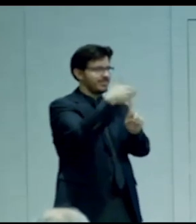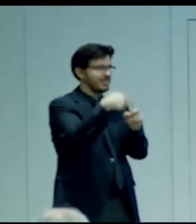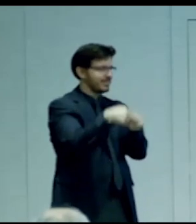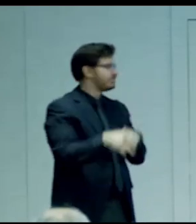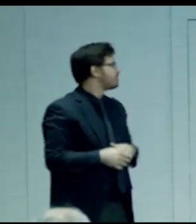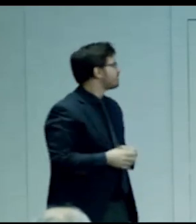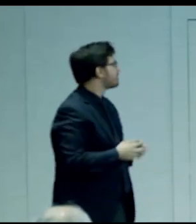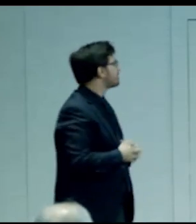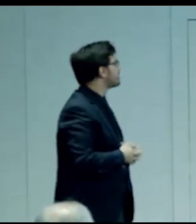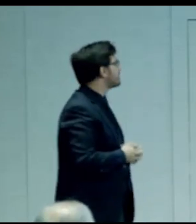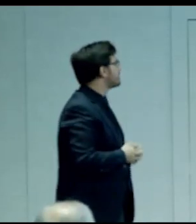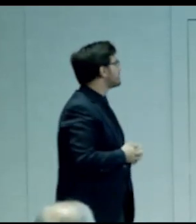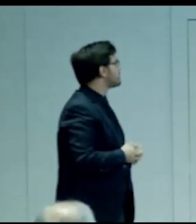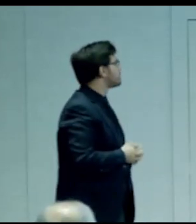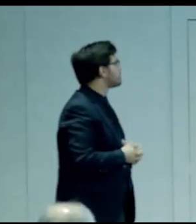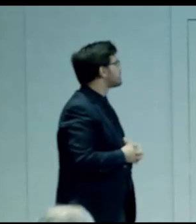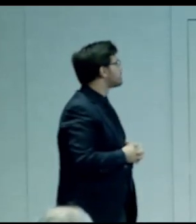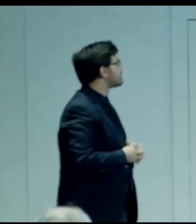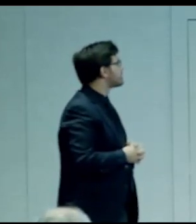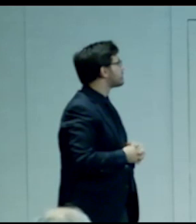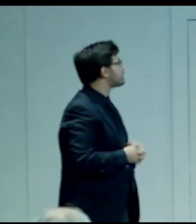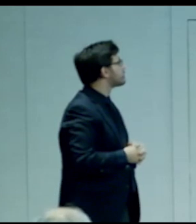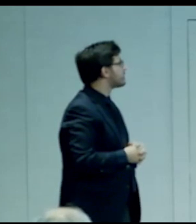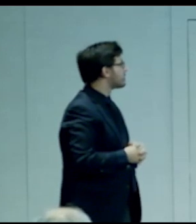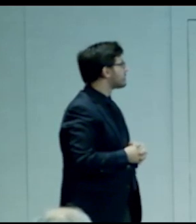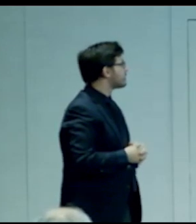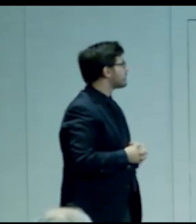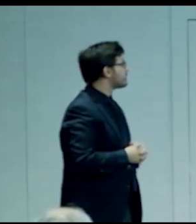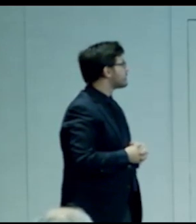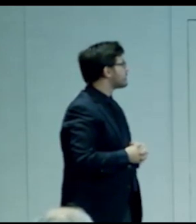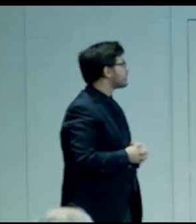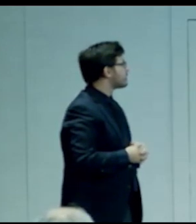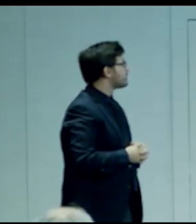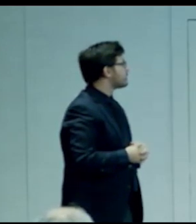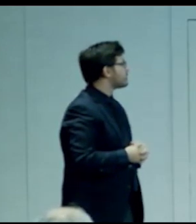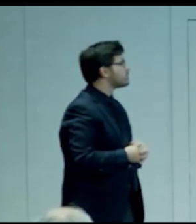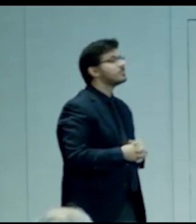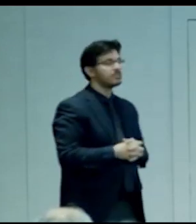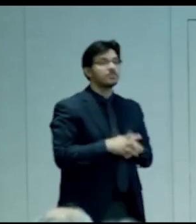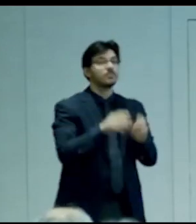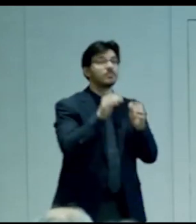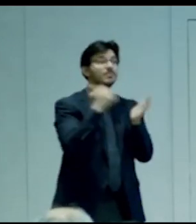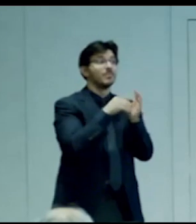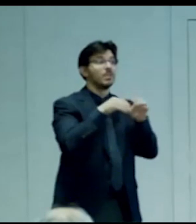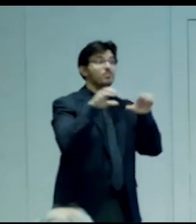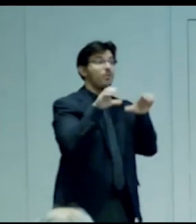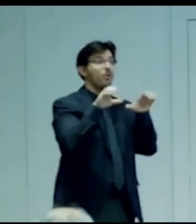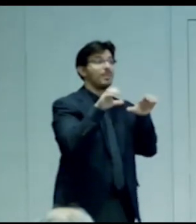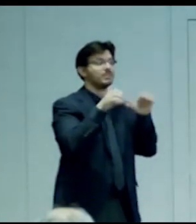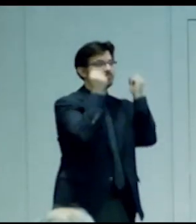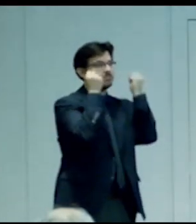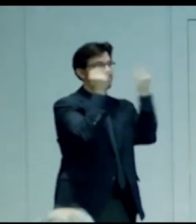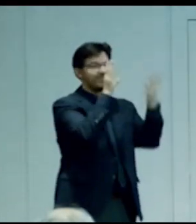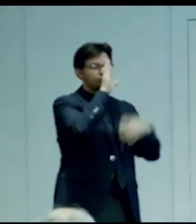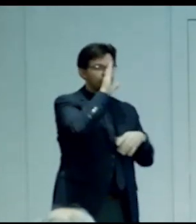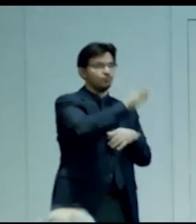slide. And here we again see that performance, there are many direct effects of student